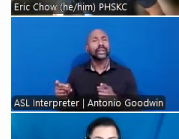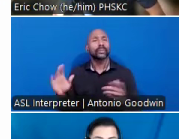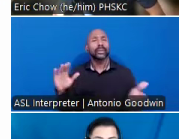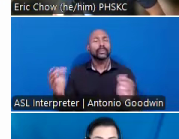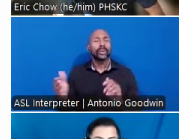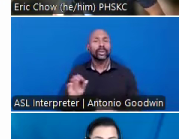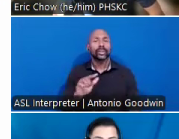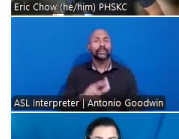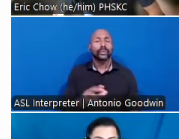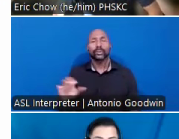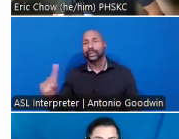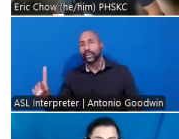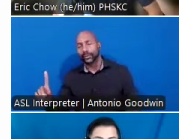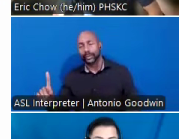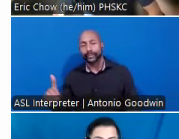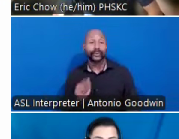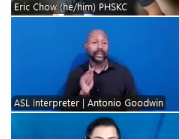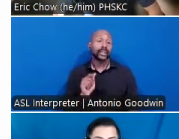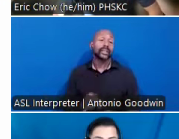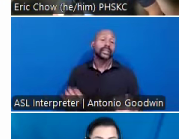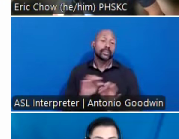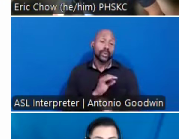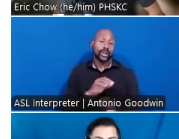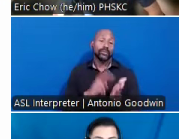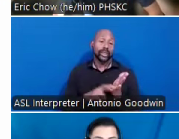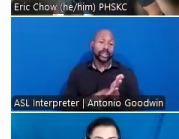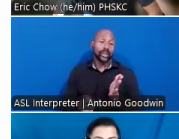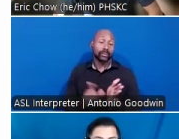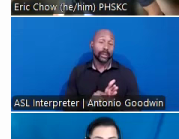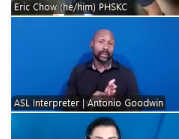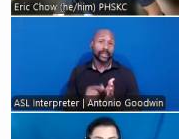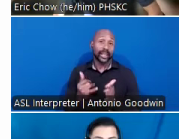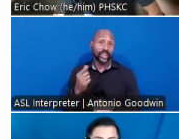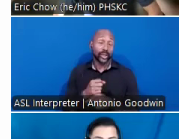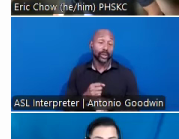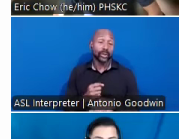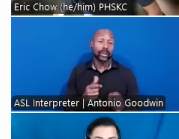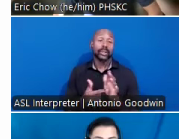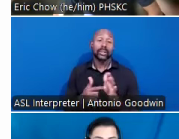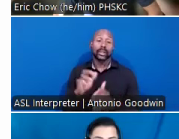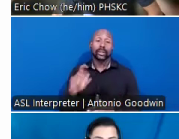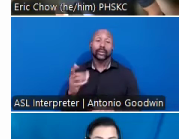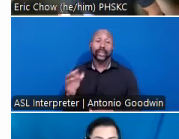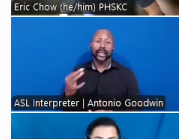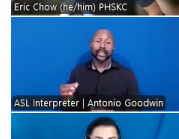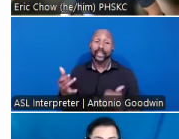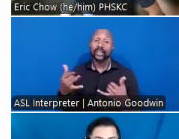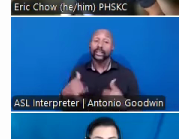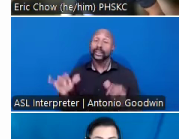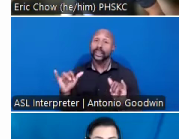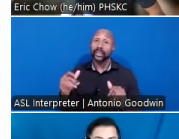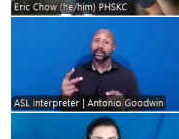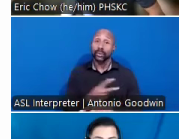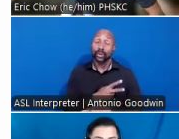important paper that was published earlier this year shows that COVID-19 remains more deadly than the flu.